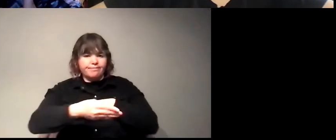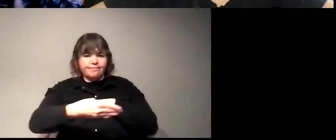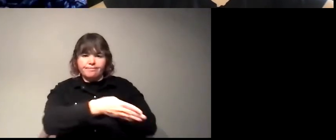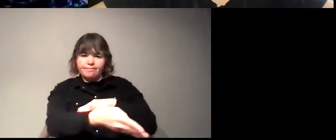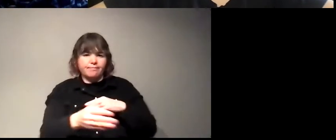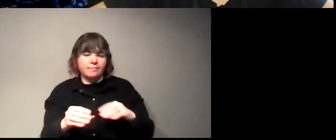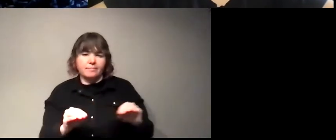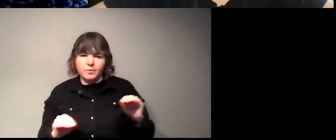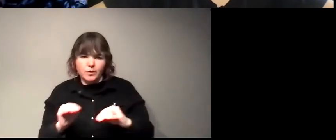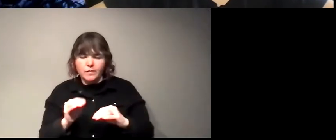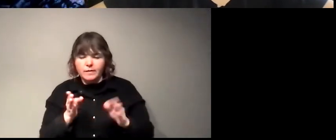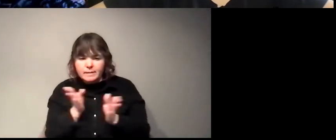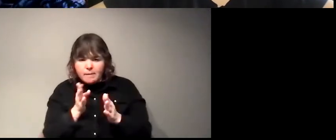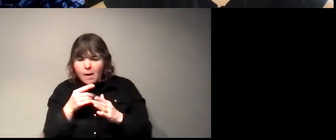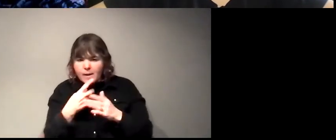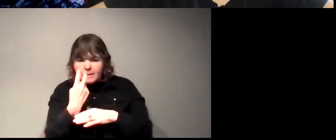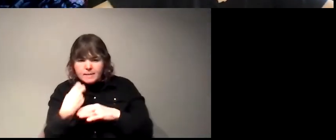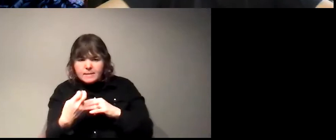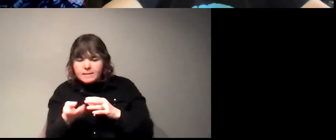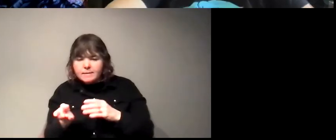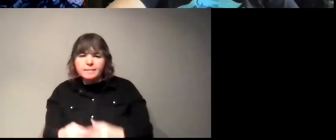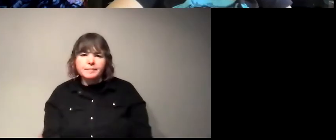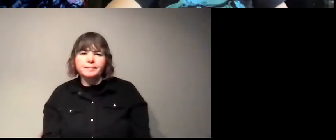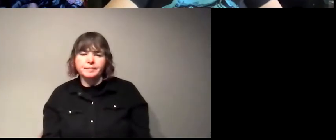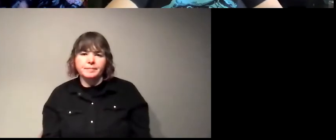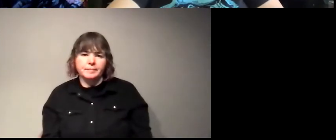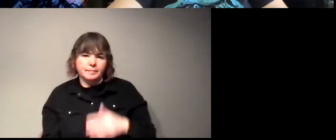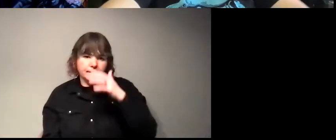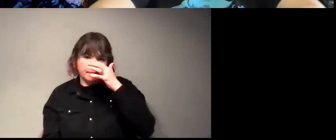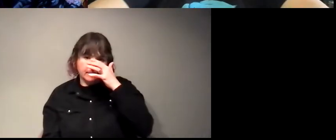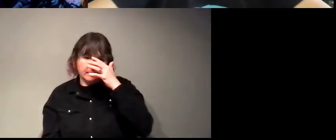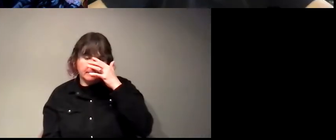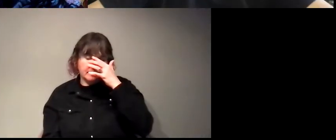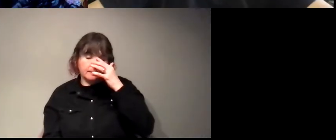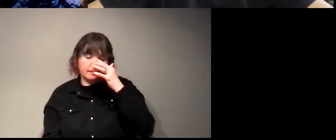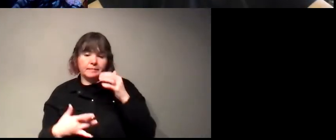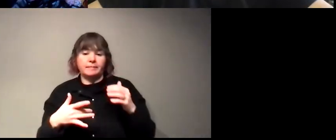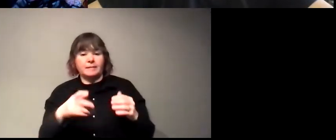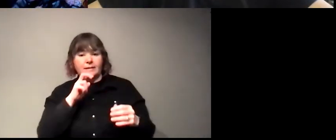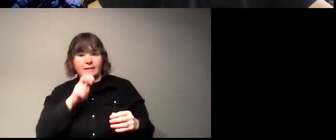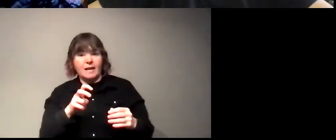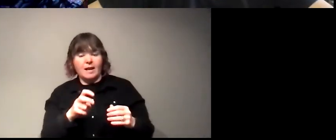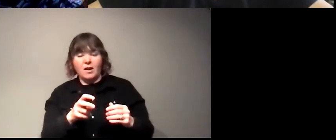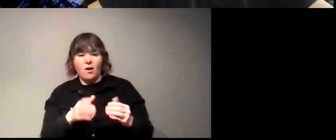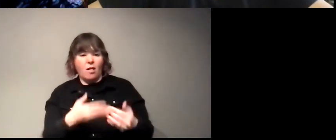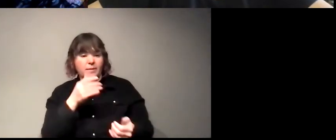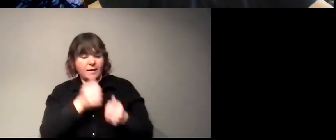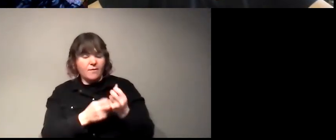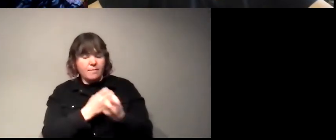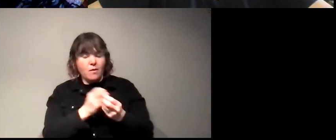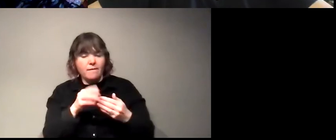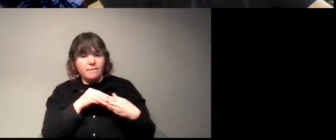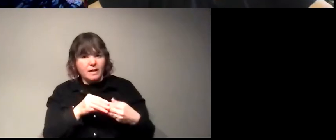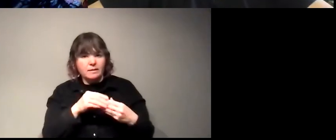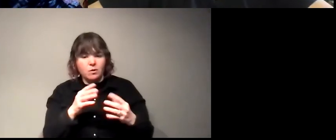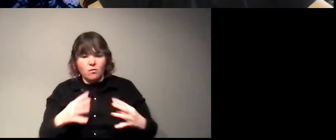move and get into narrow spaces and squeeze around. In fact, almost every bone in a snake's body is flexible too. Like their ribs can bend